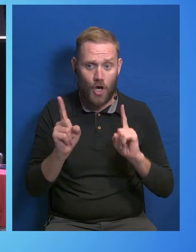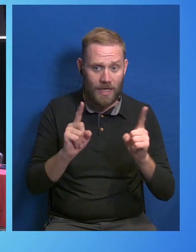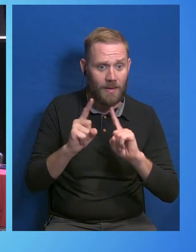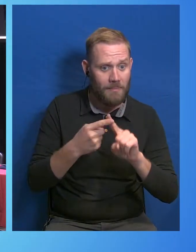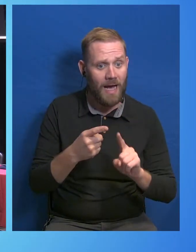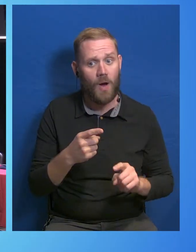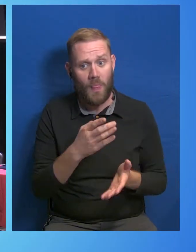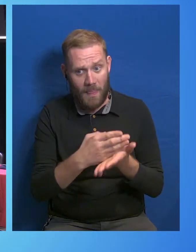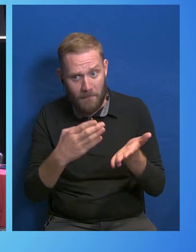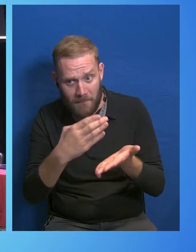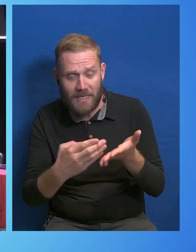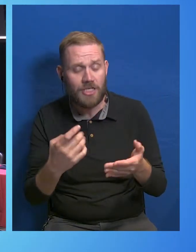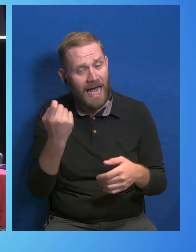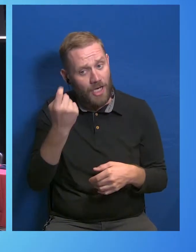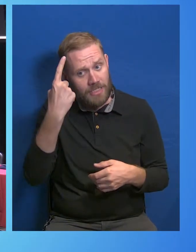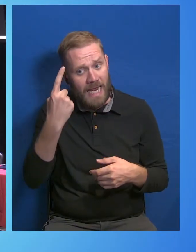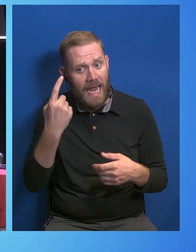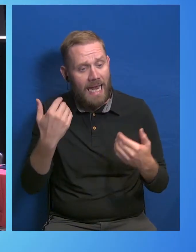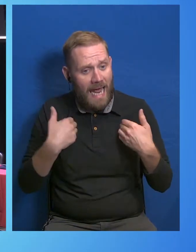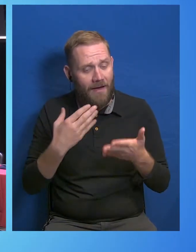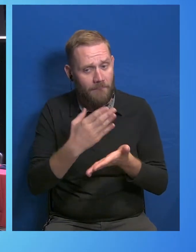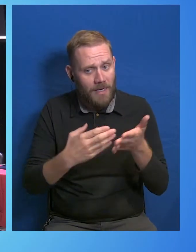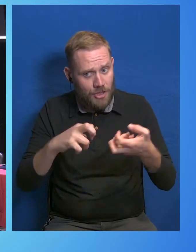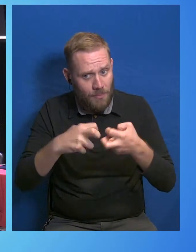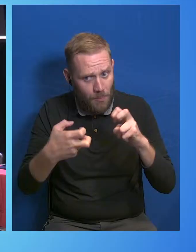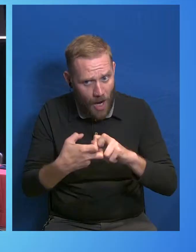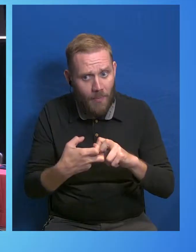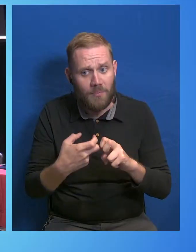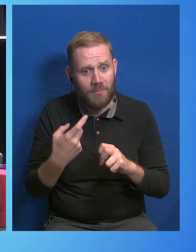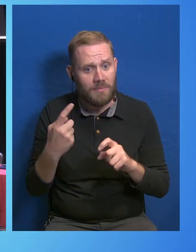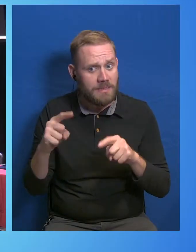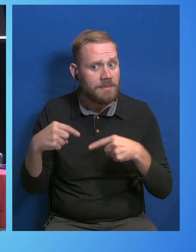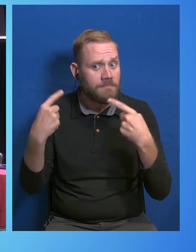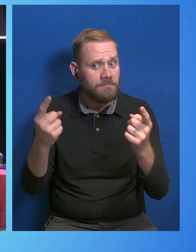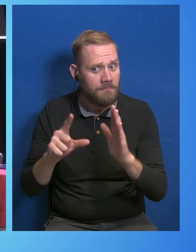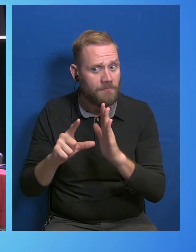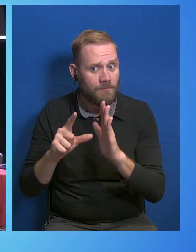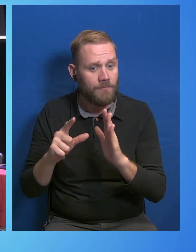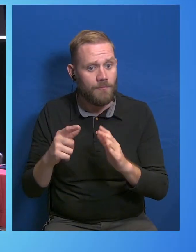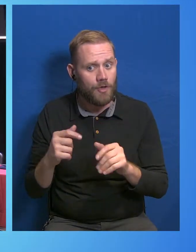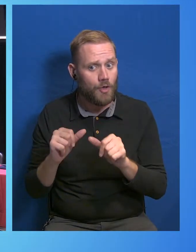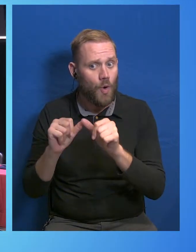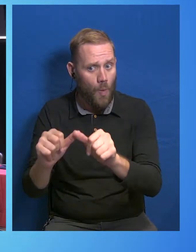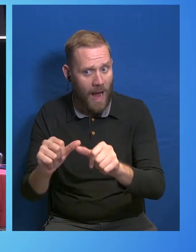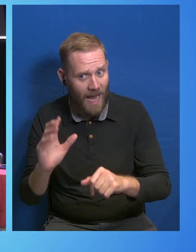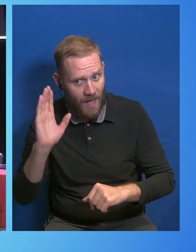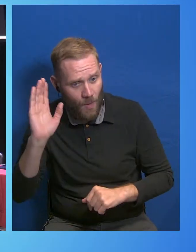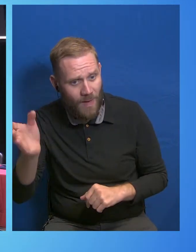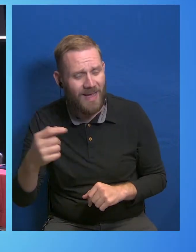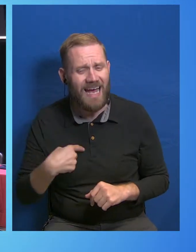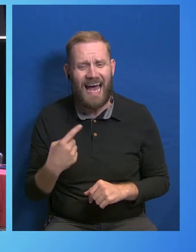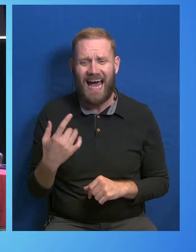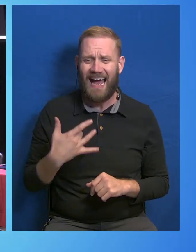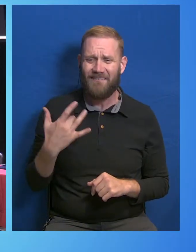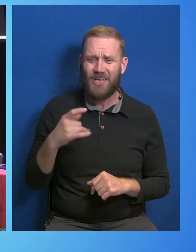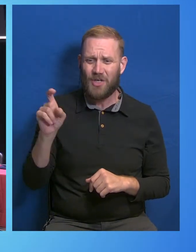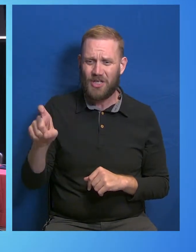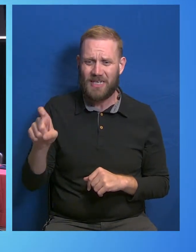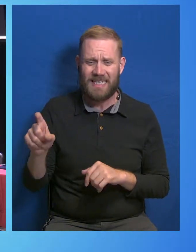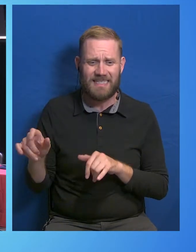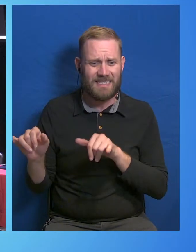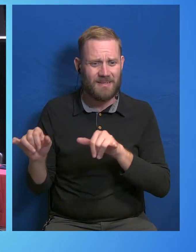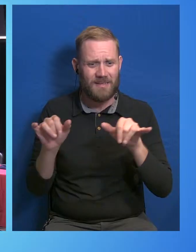I appreciate there's budget problems. I suspect there are going to be budget problems for some time to come. It seems like there needs to be some other discussion about